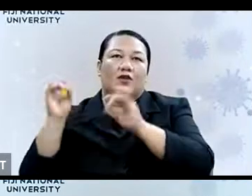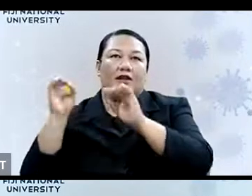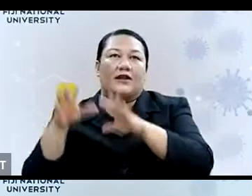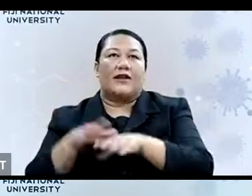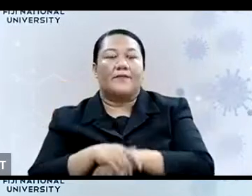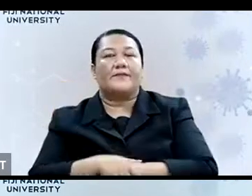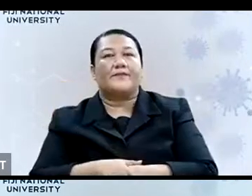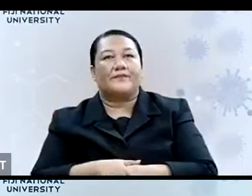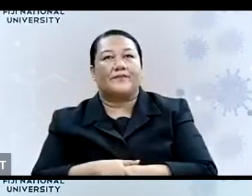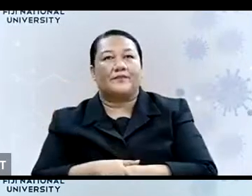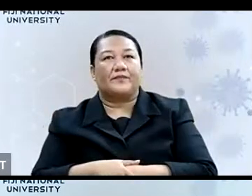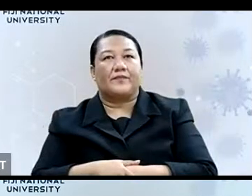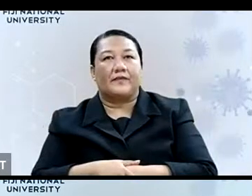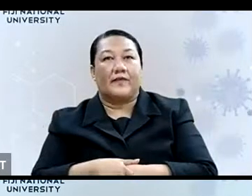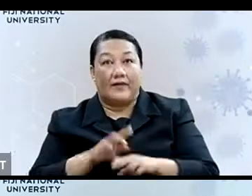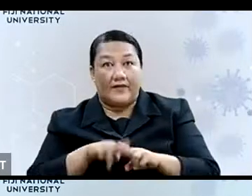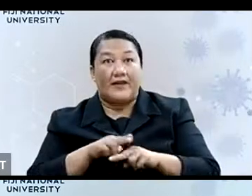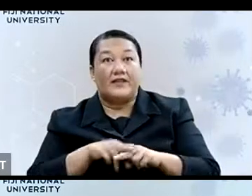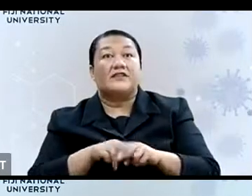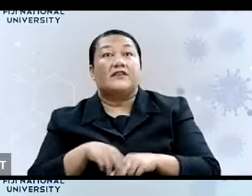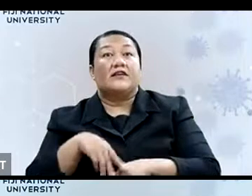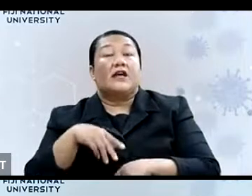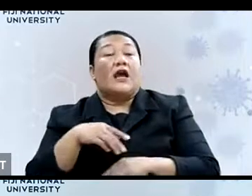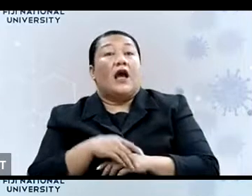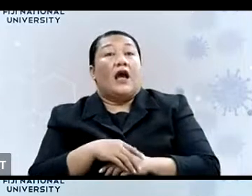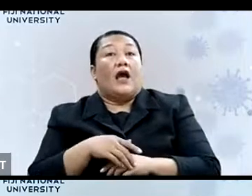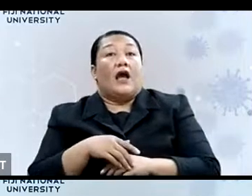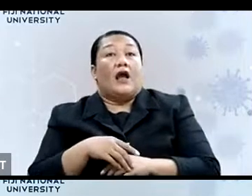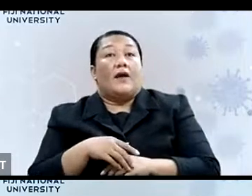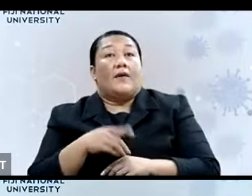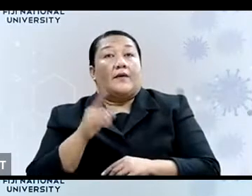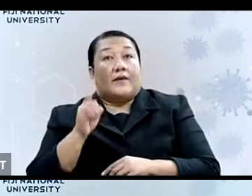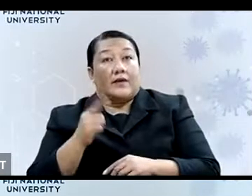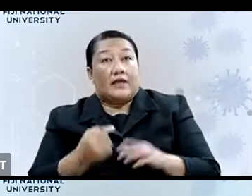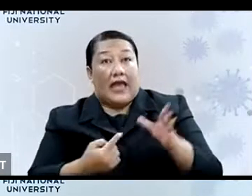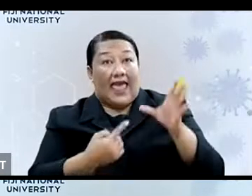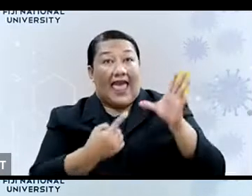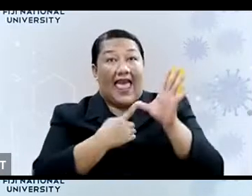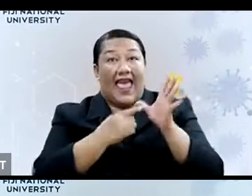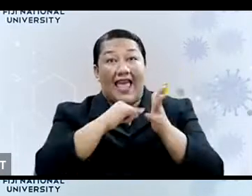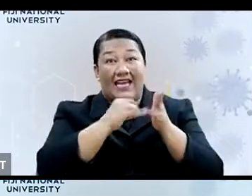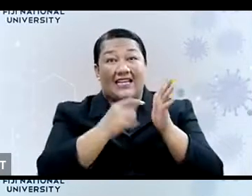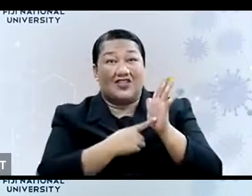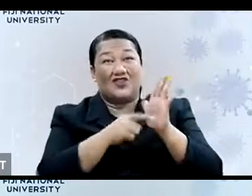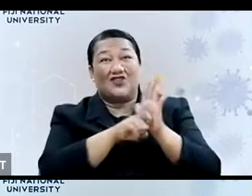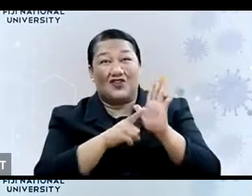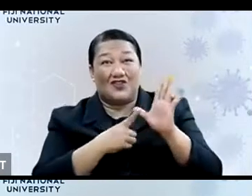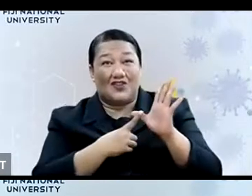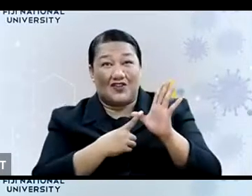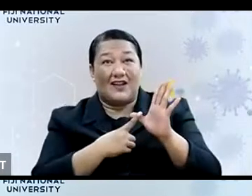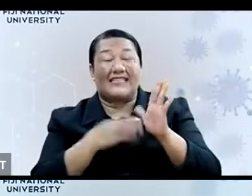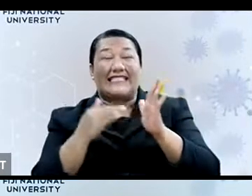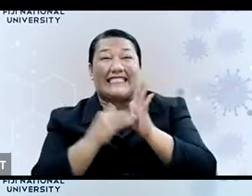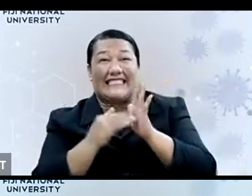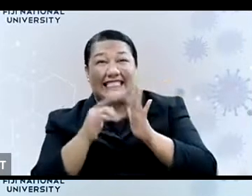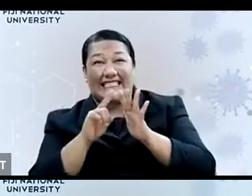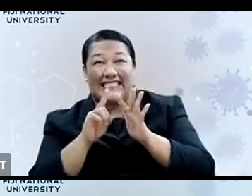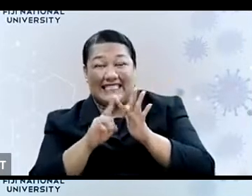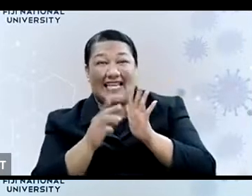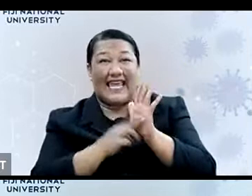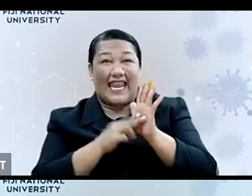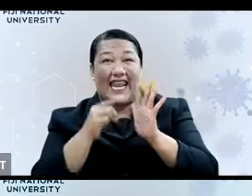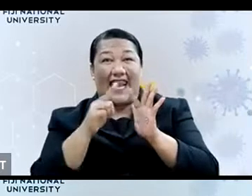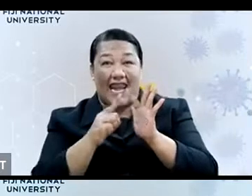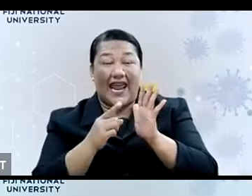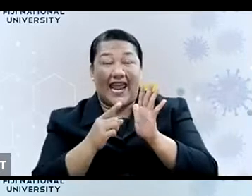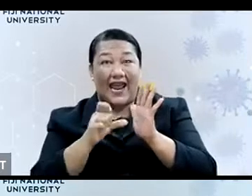And the message from that, as I said, for the AstraZeneca vaccine, which is the one being used in Fiji, as for the others, has been that the vaccines are